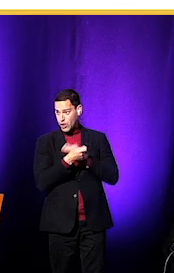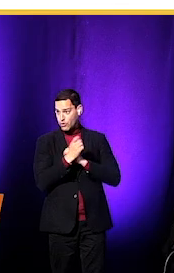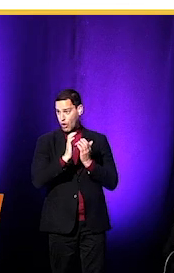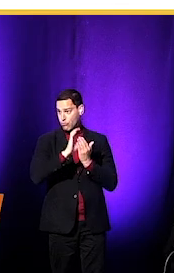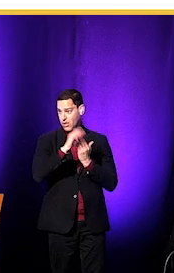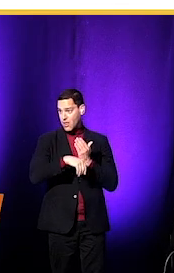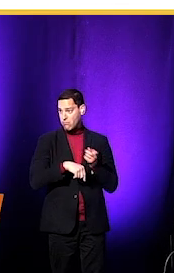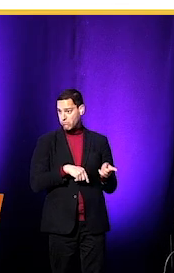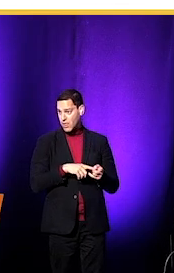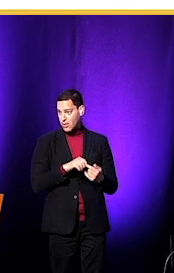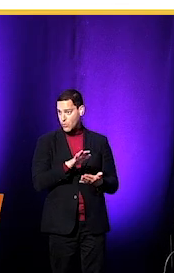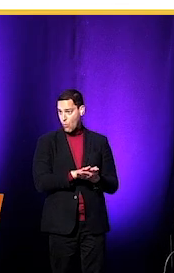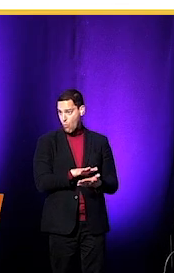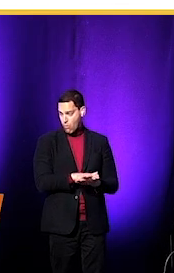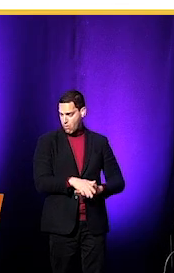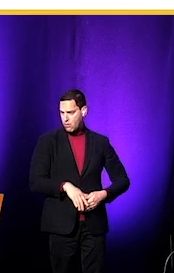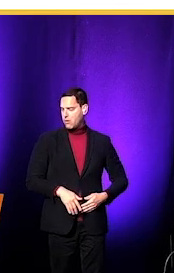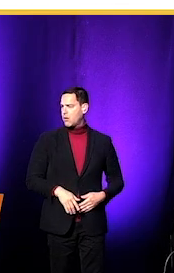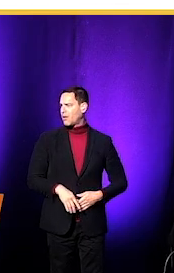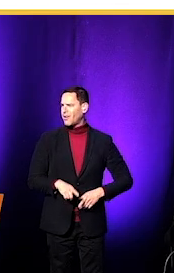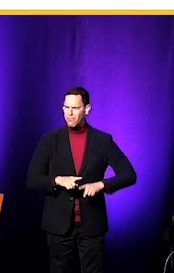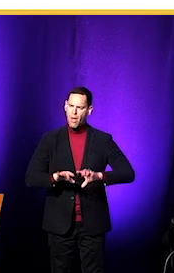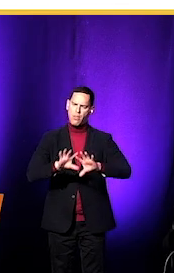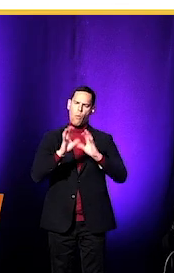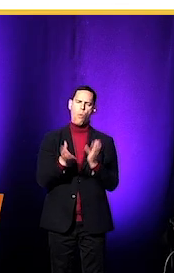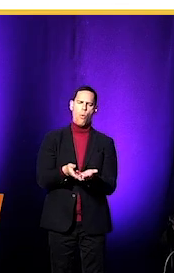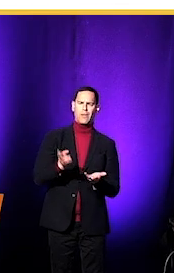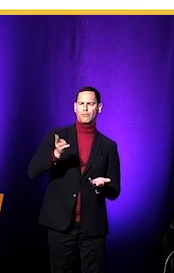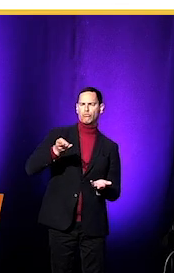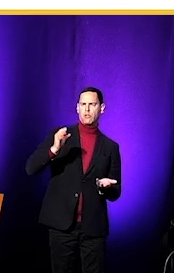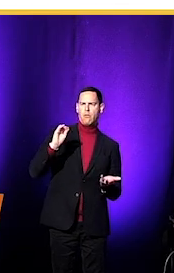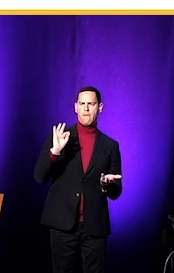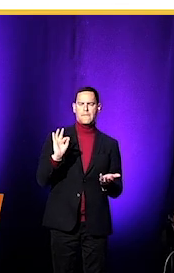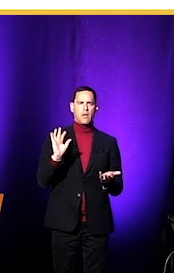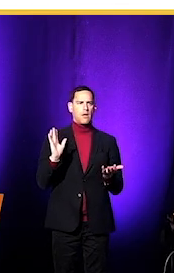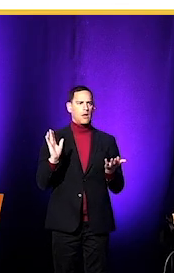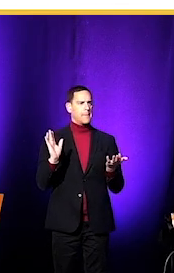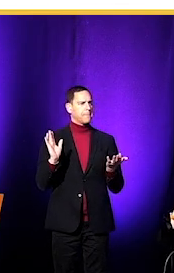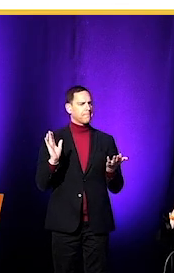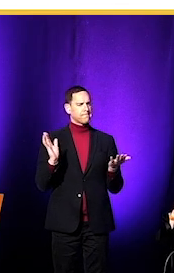curriculum. But there's a whole history there of how this